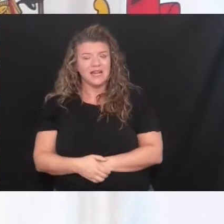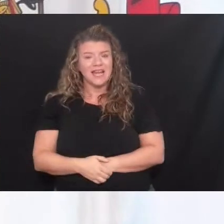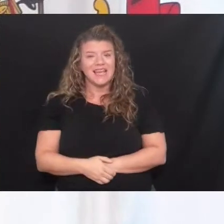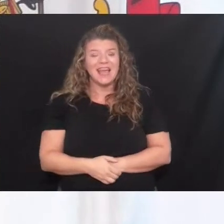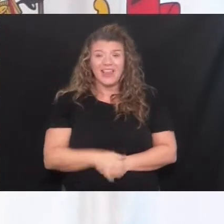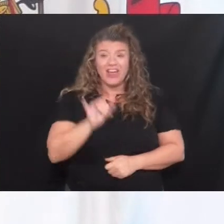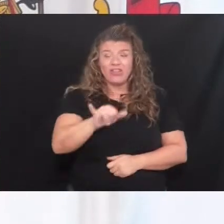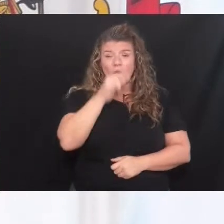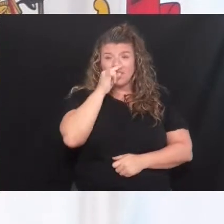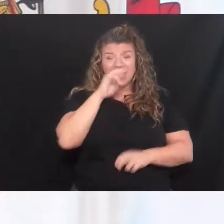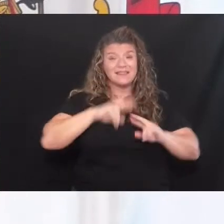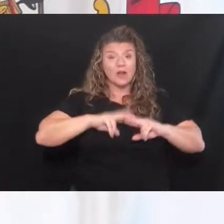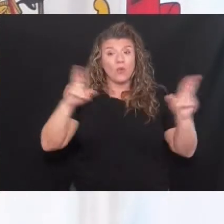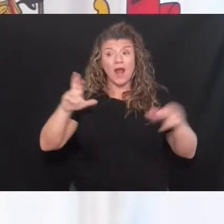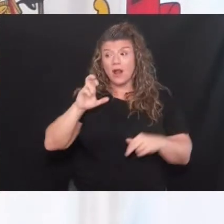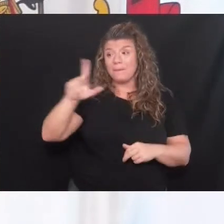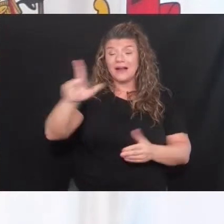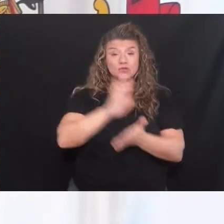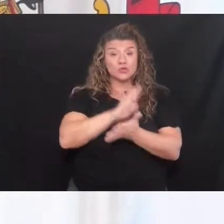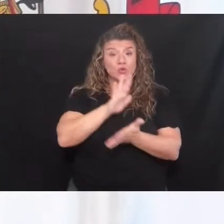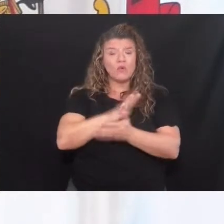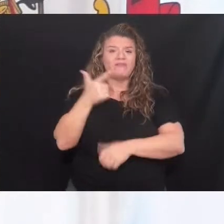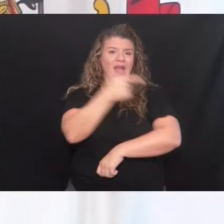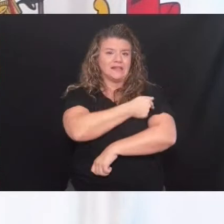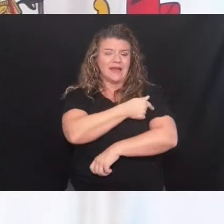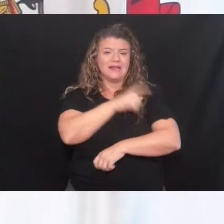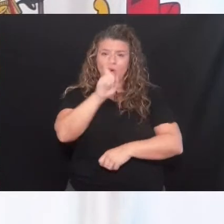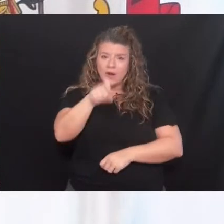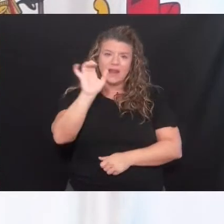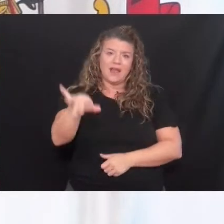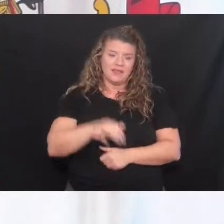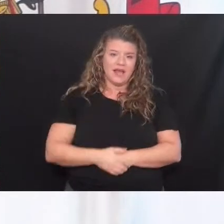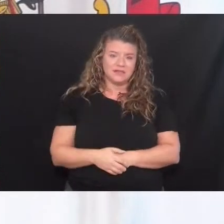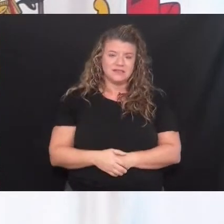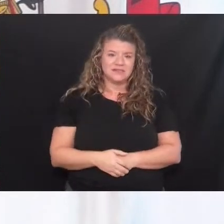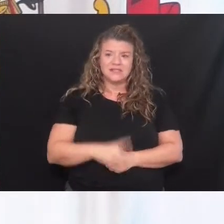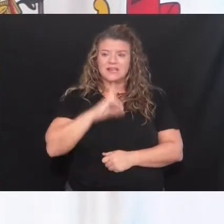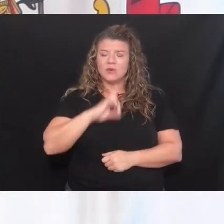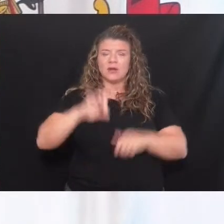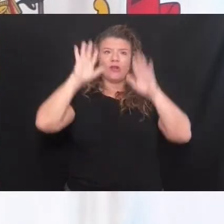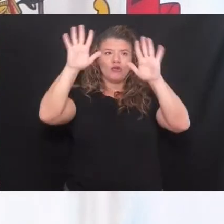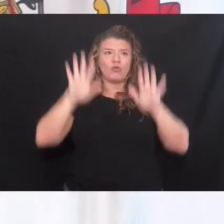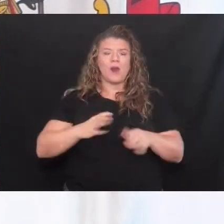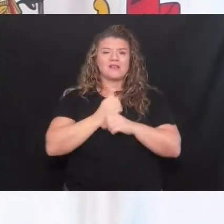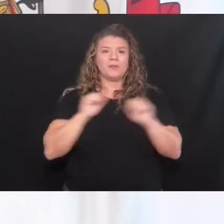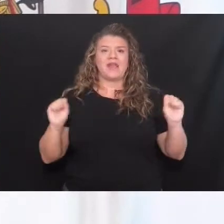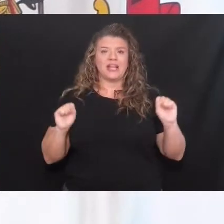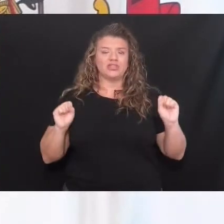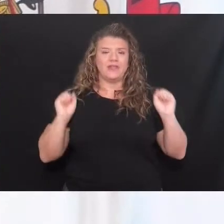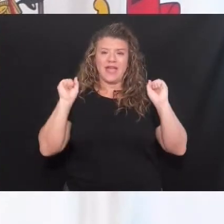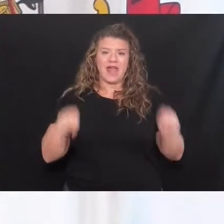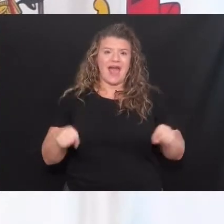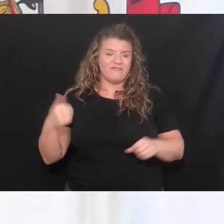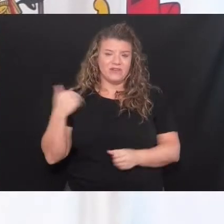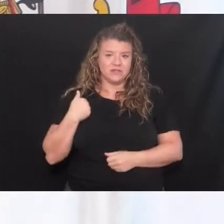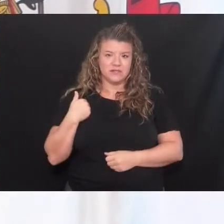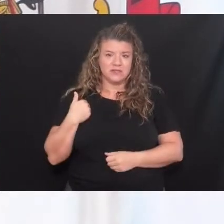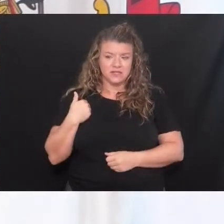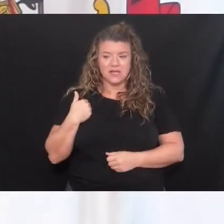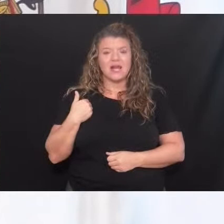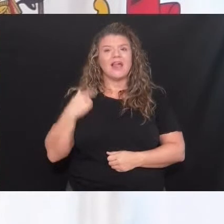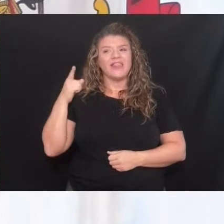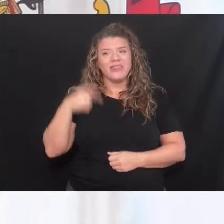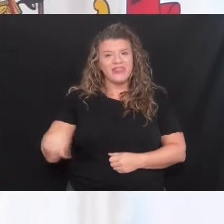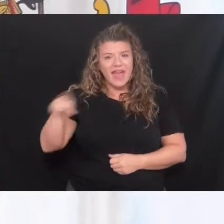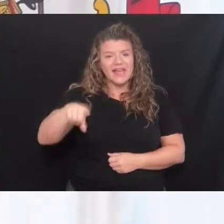that are getting ready to go to school vaccinated. I mean, it is the greatest protection that they could possibly have. Get